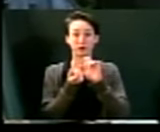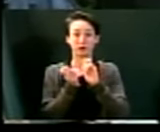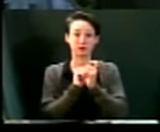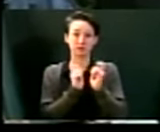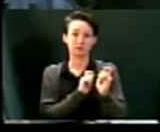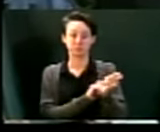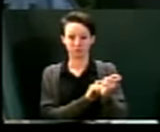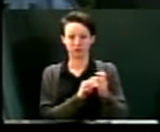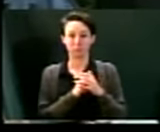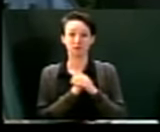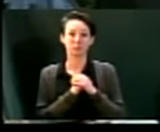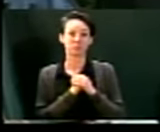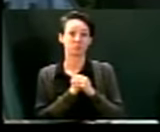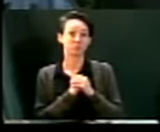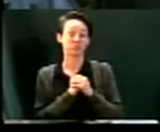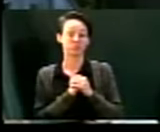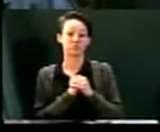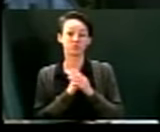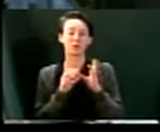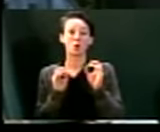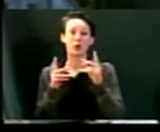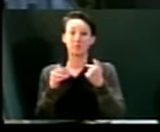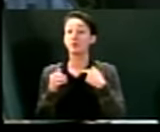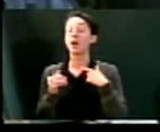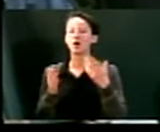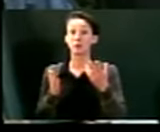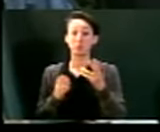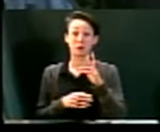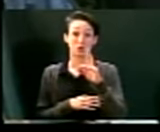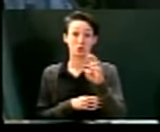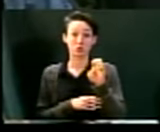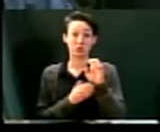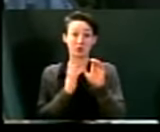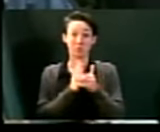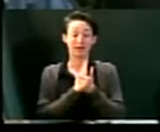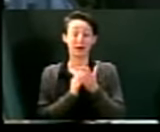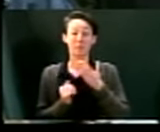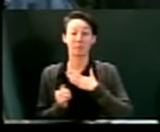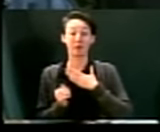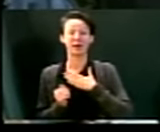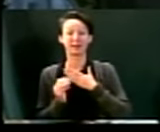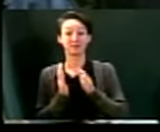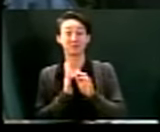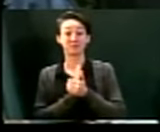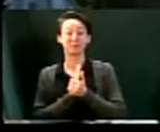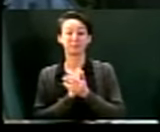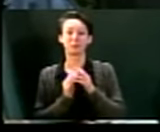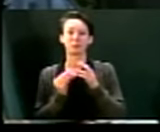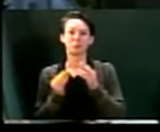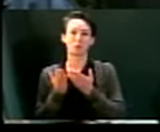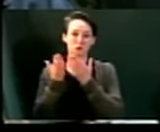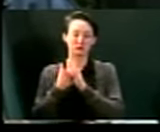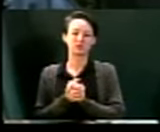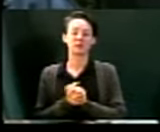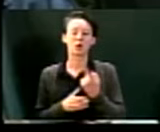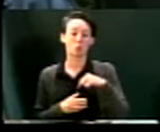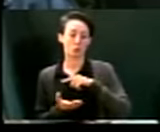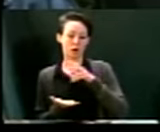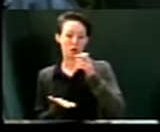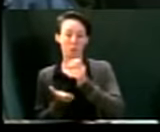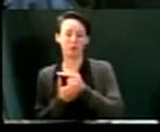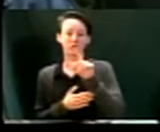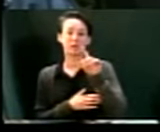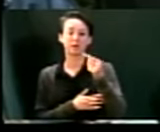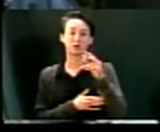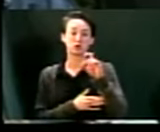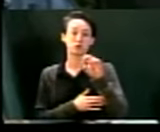document. Yeah. Okay, then we can discuss. So I'm just going to make, I'm going to re-amend my amended motion that we approve as a first